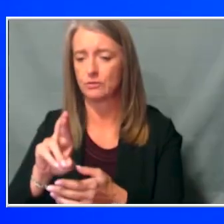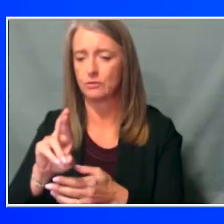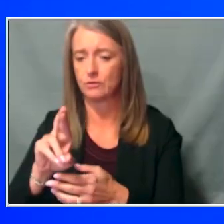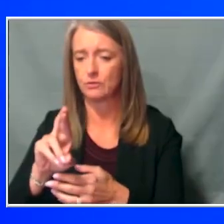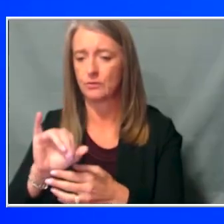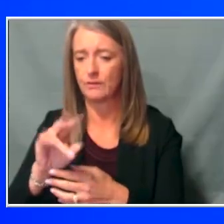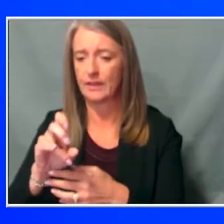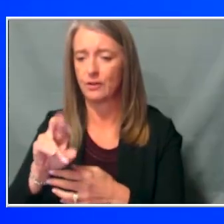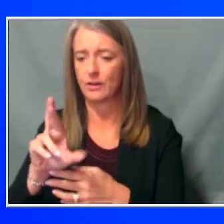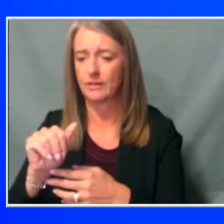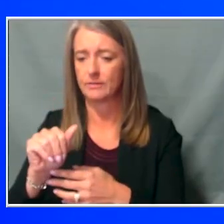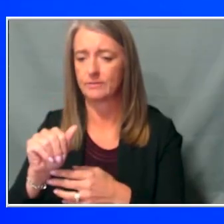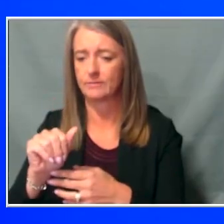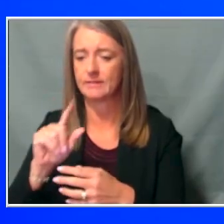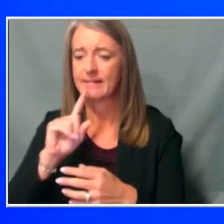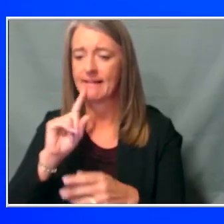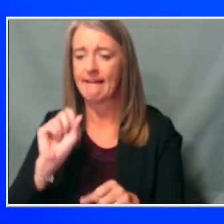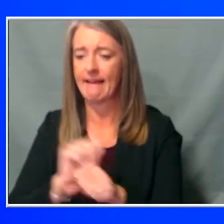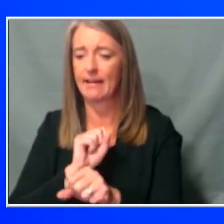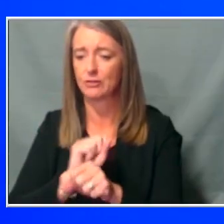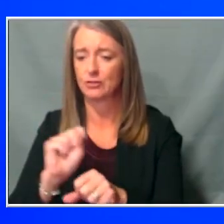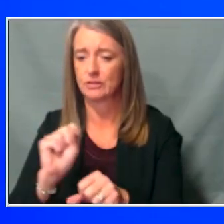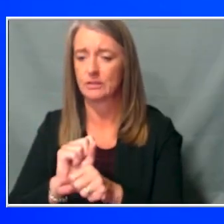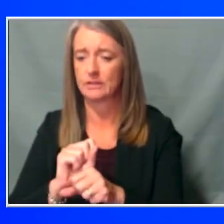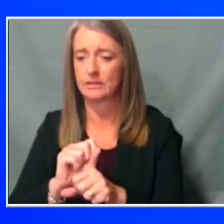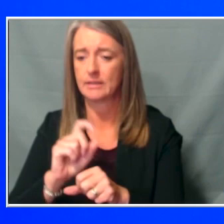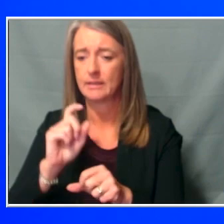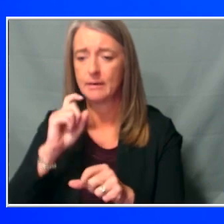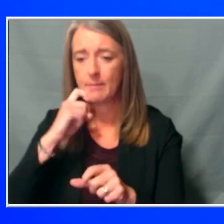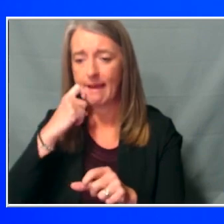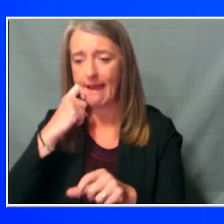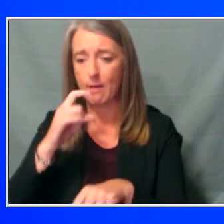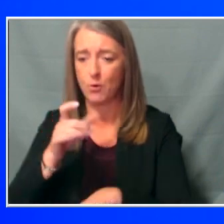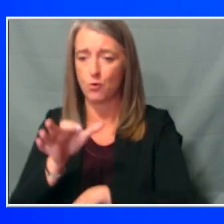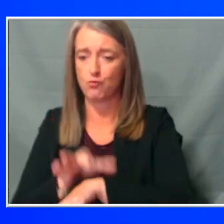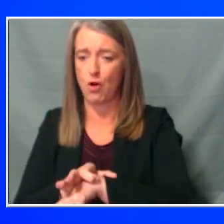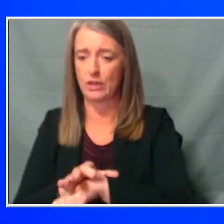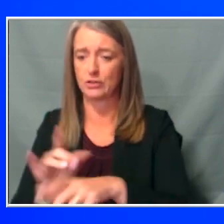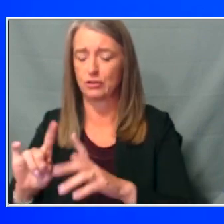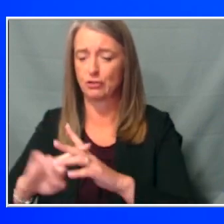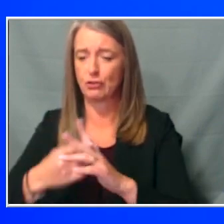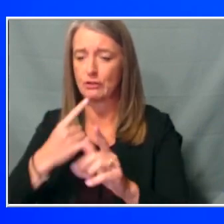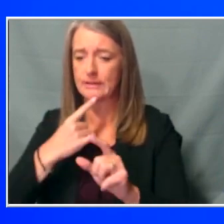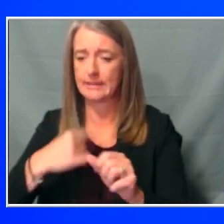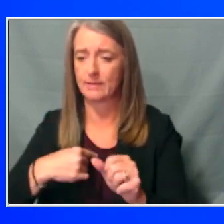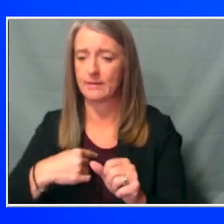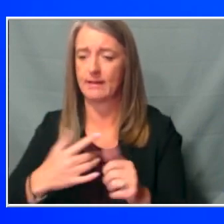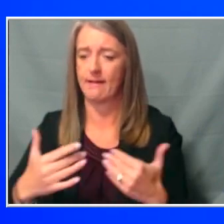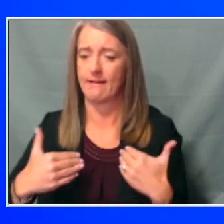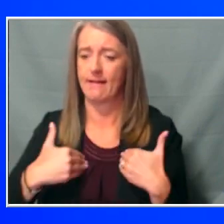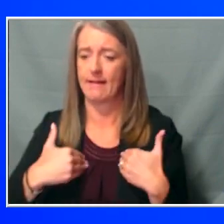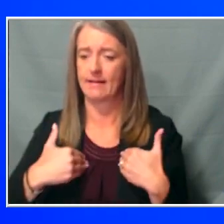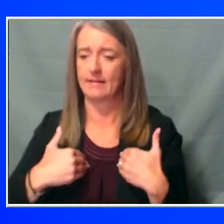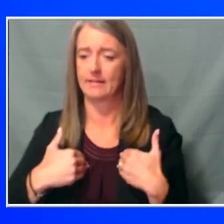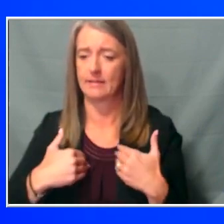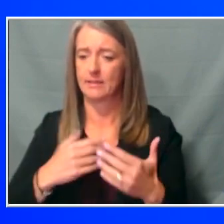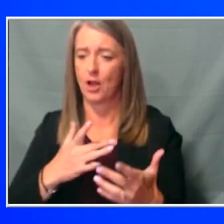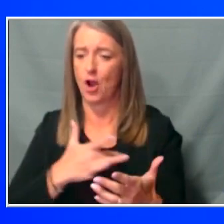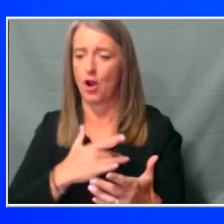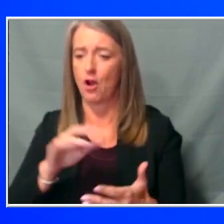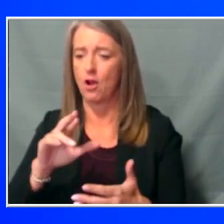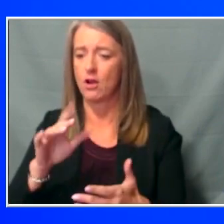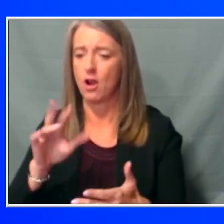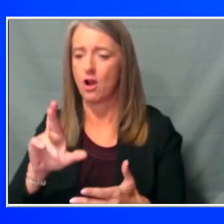just started, actually my Apple Watch started telling me that I had an excessive heart rate.